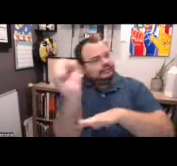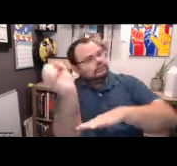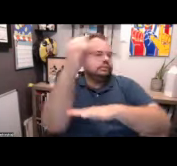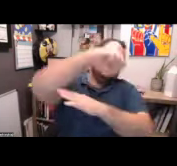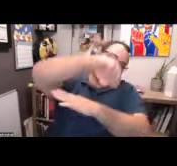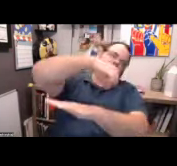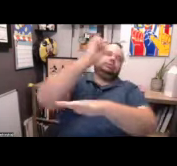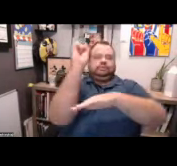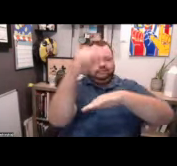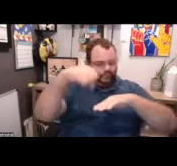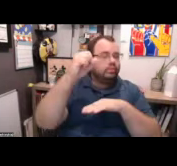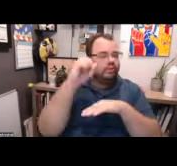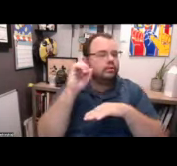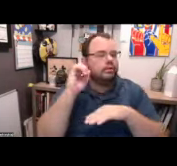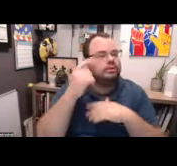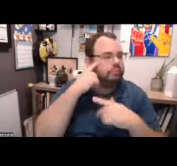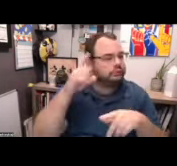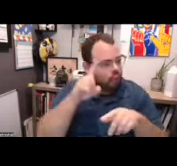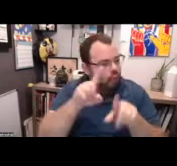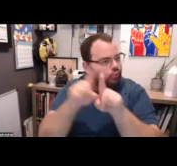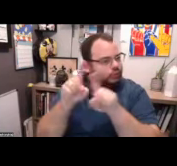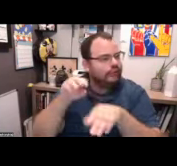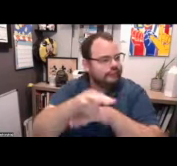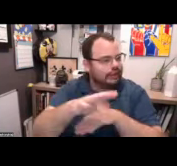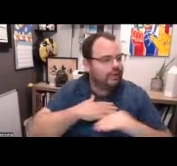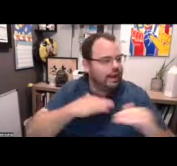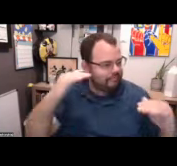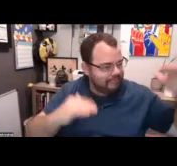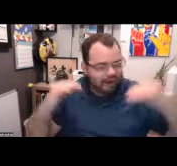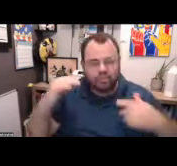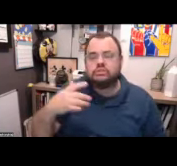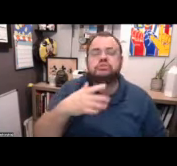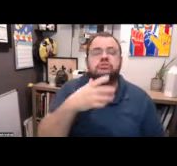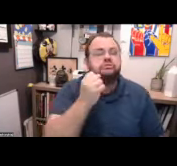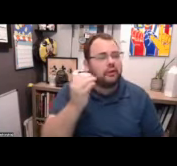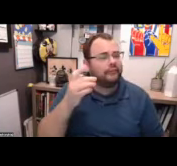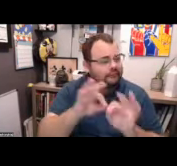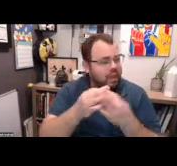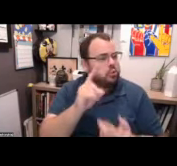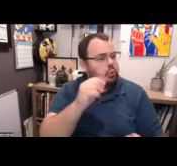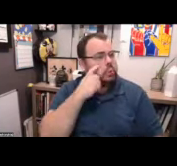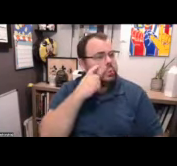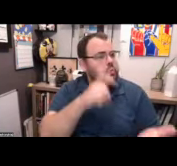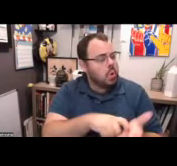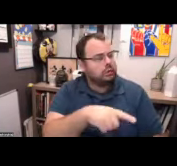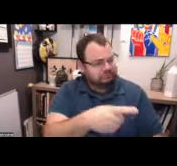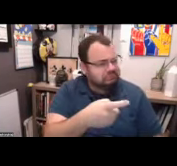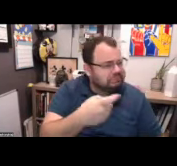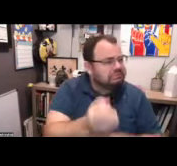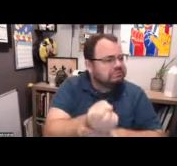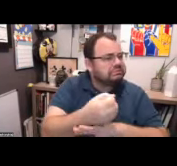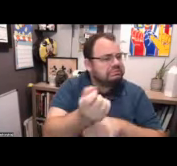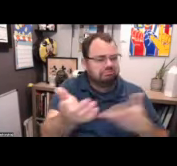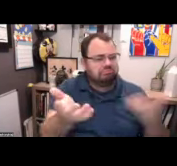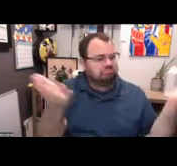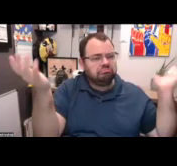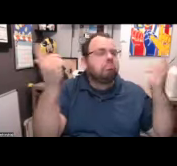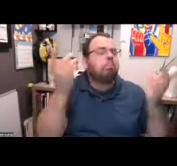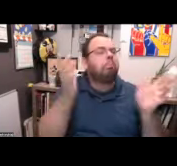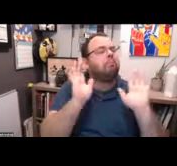I had to balance the lack of hearing. So hearing and balance have a lot to do with it.